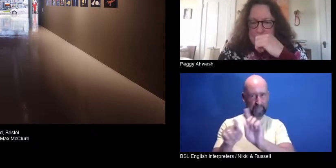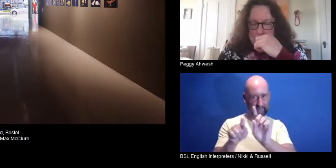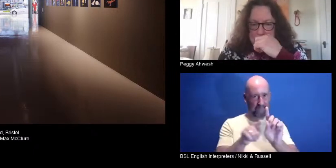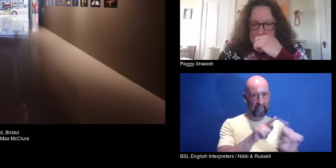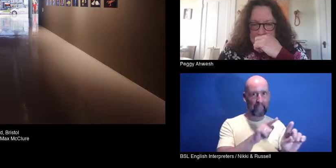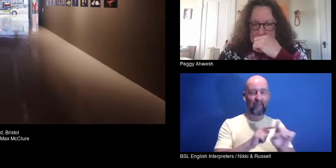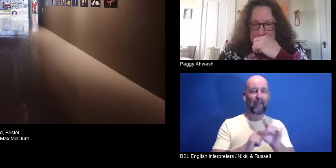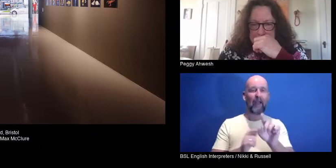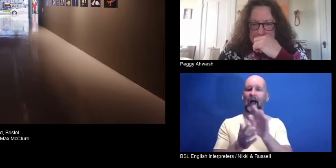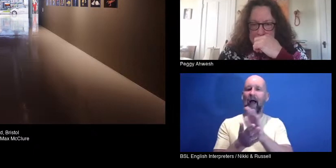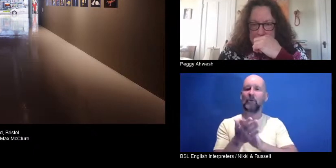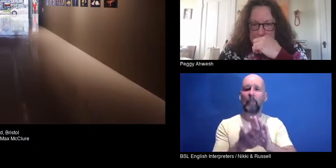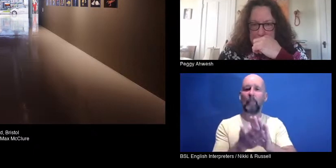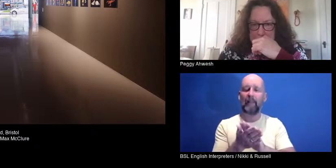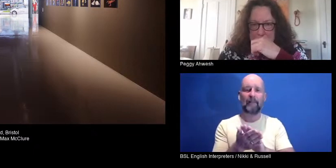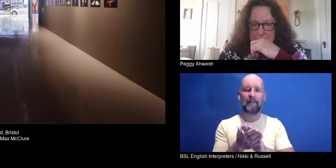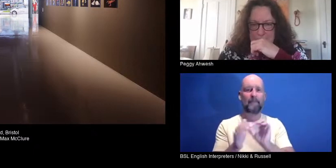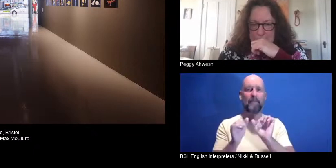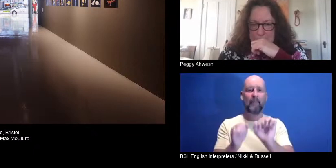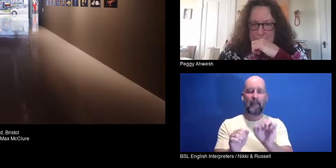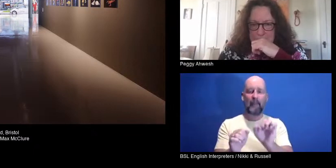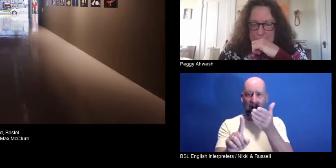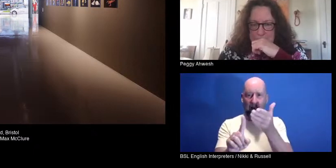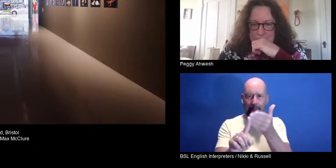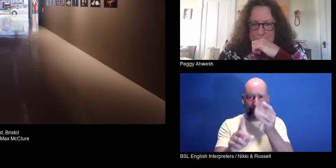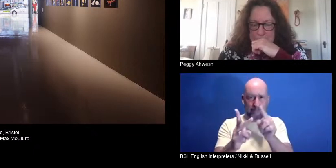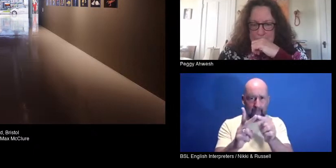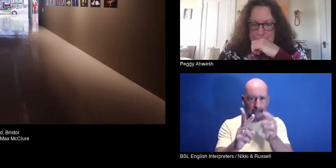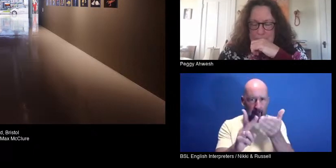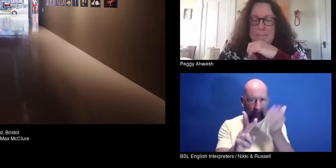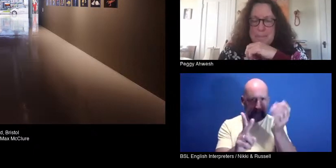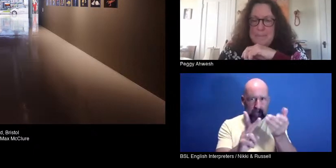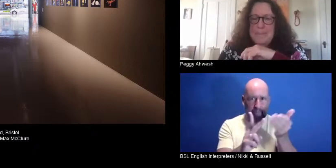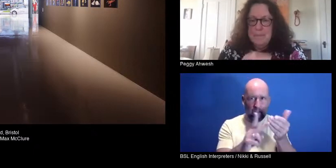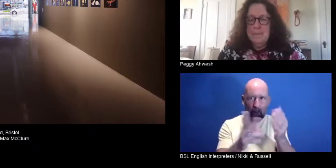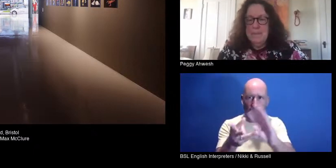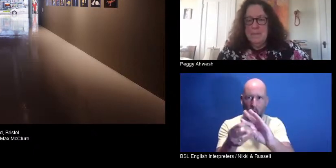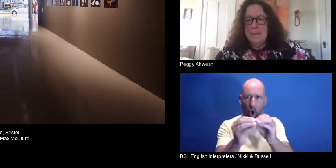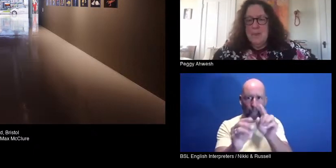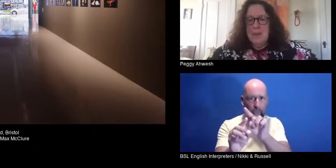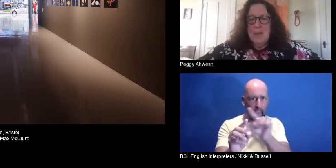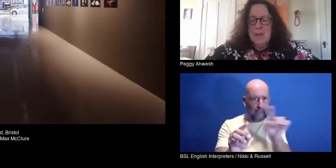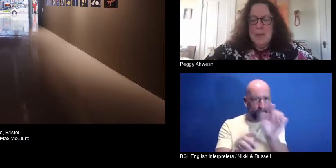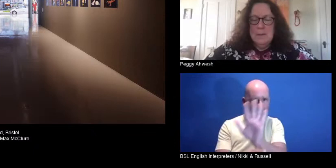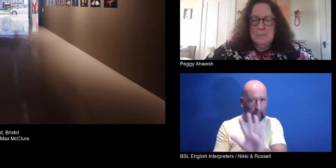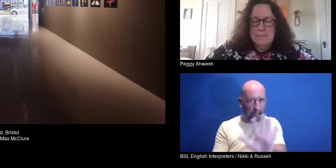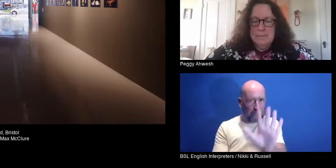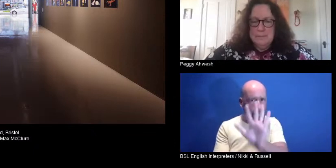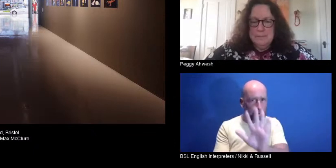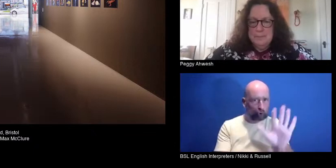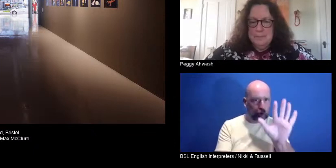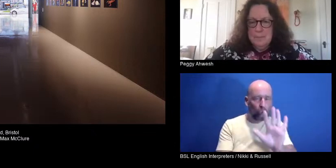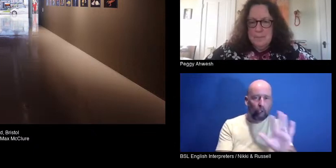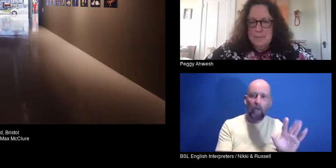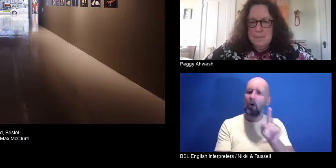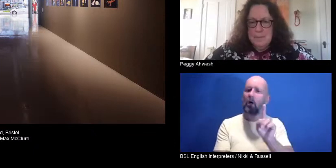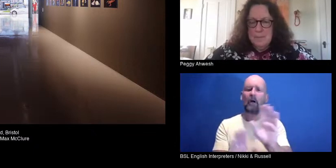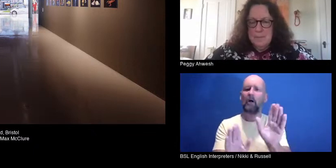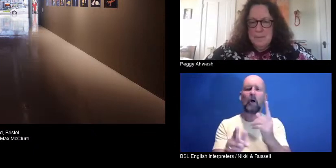mean necessarily at the level of like identifying things in the objects in the image, but just in terms of